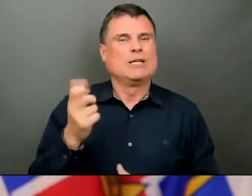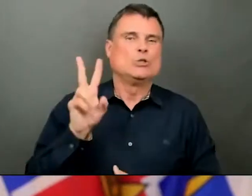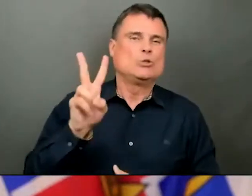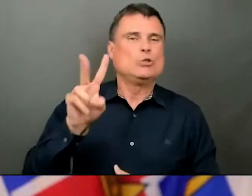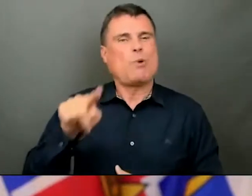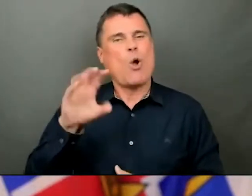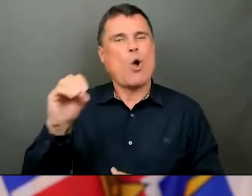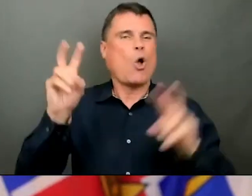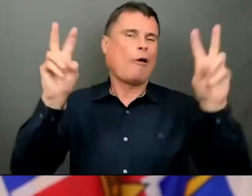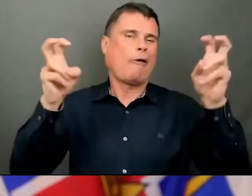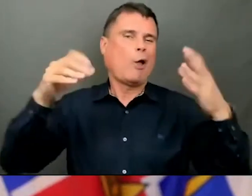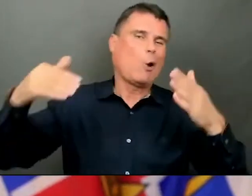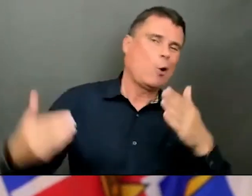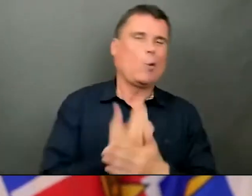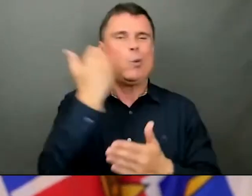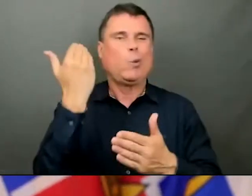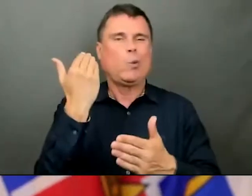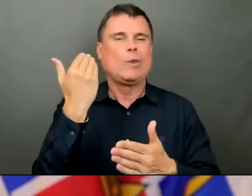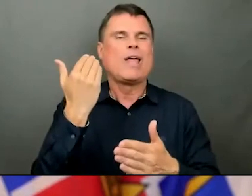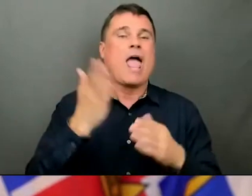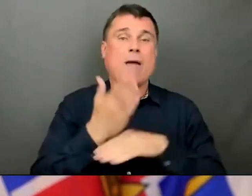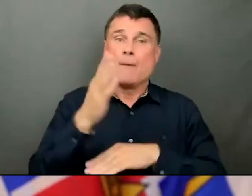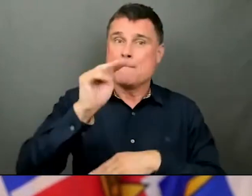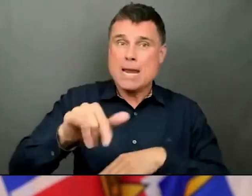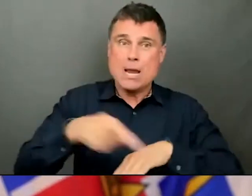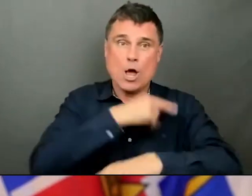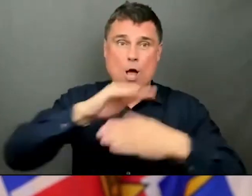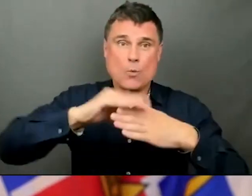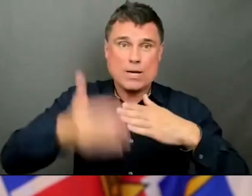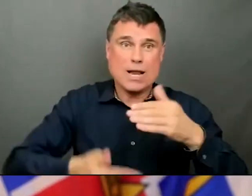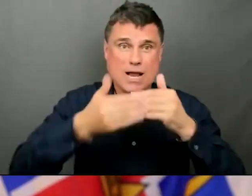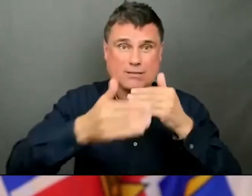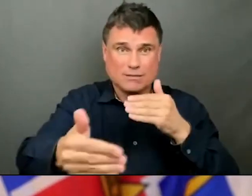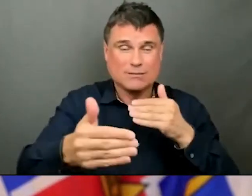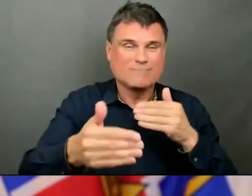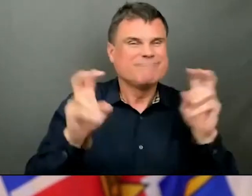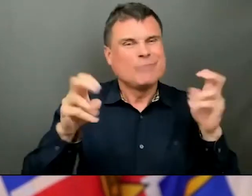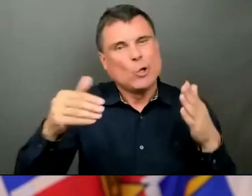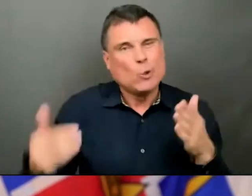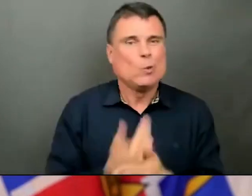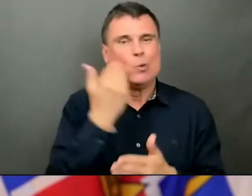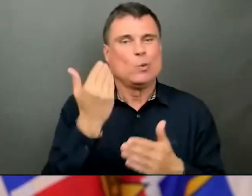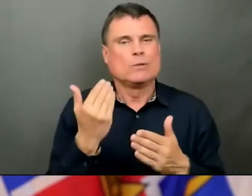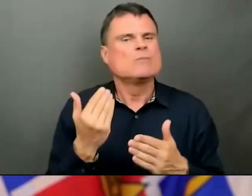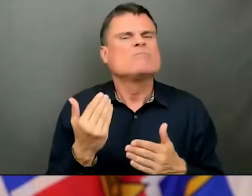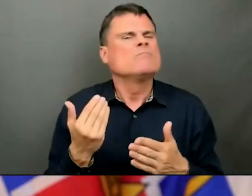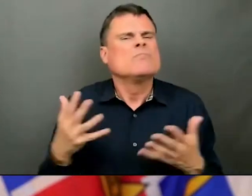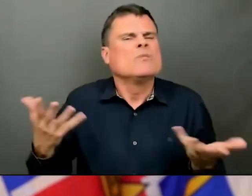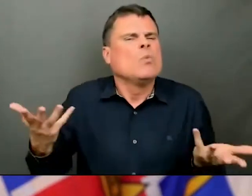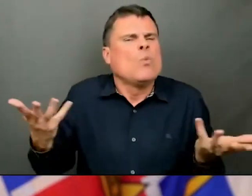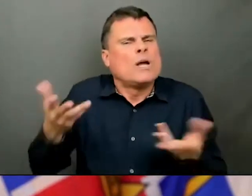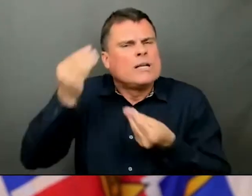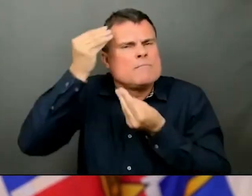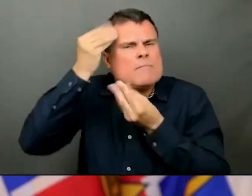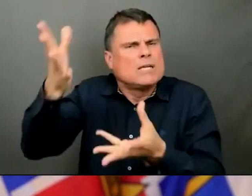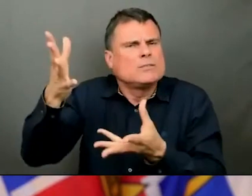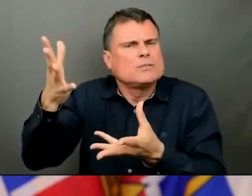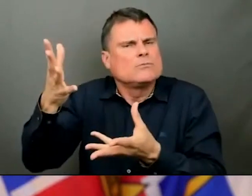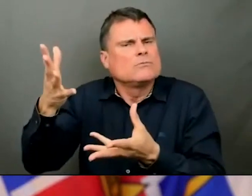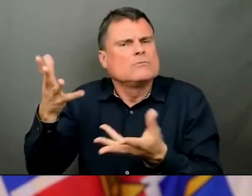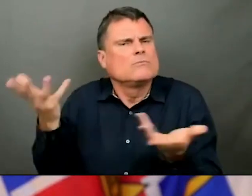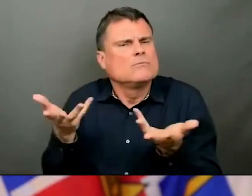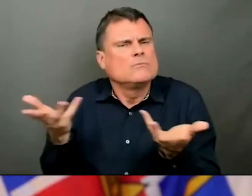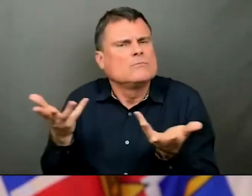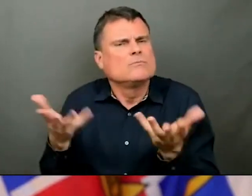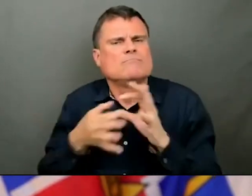weekend. What sort of information should people expect to get around how